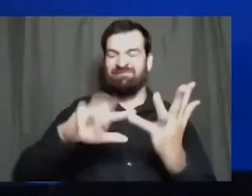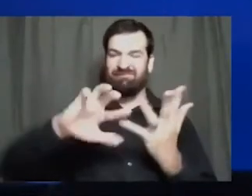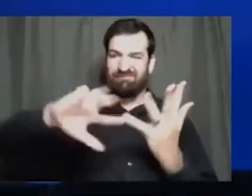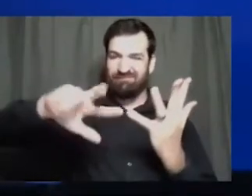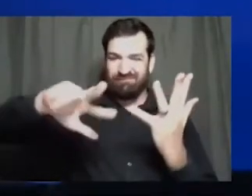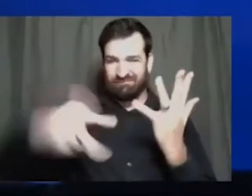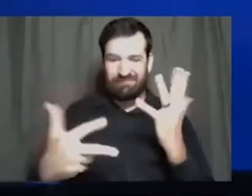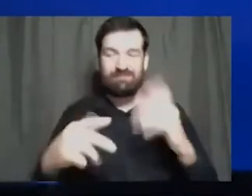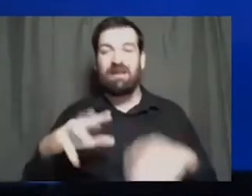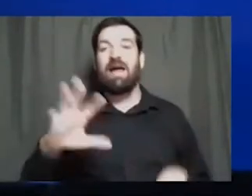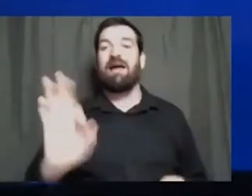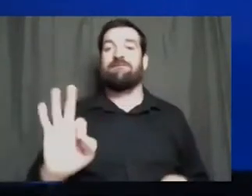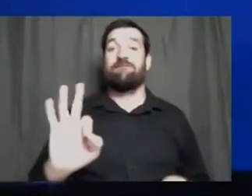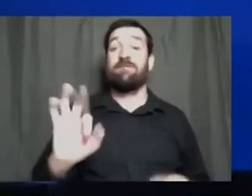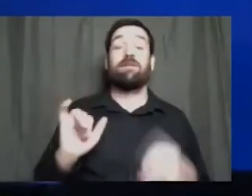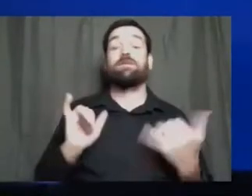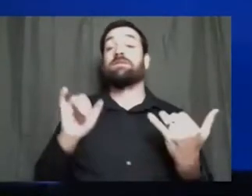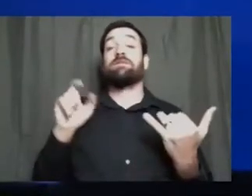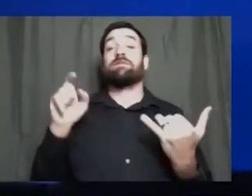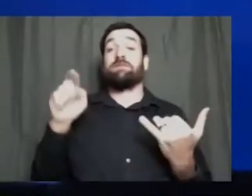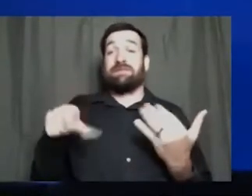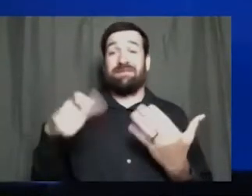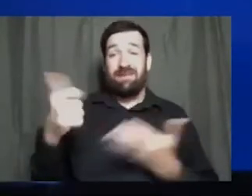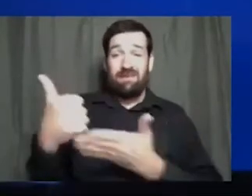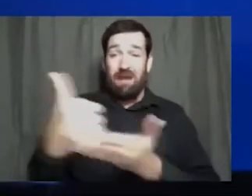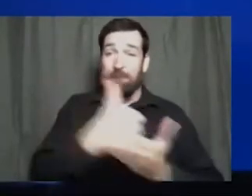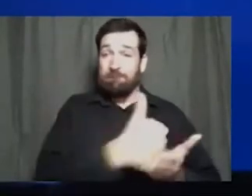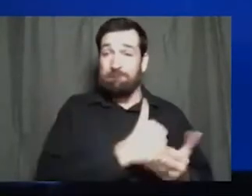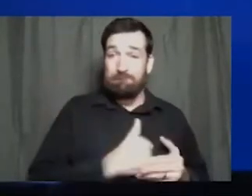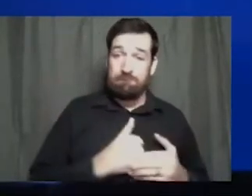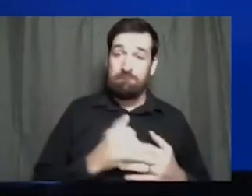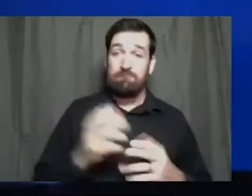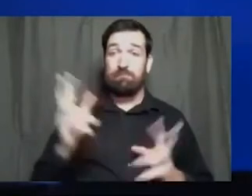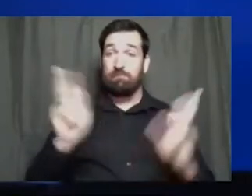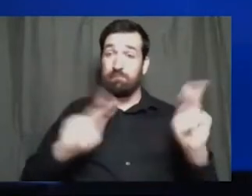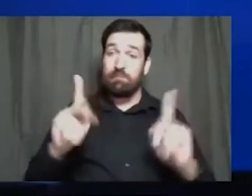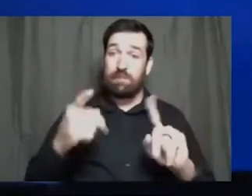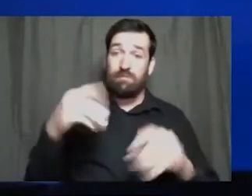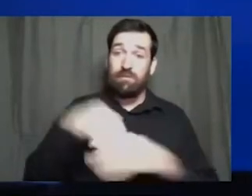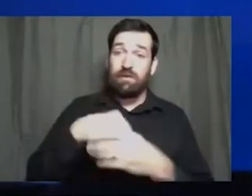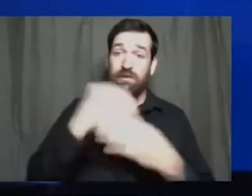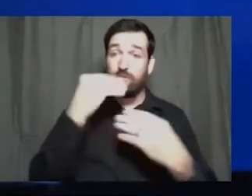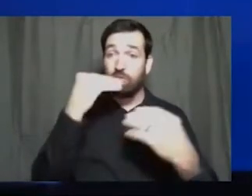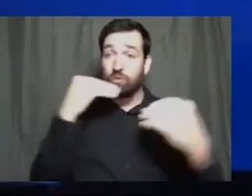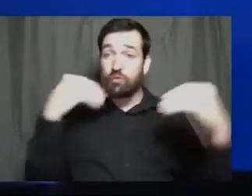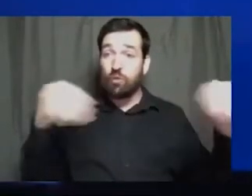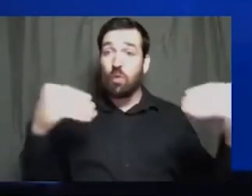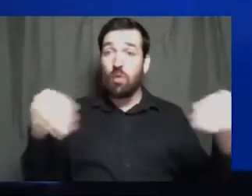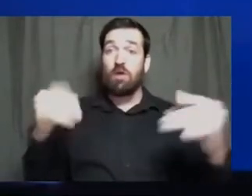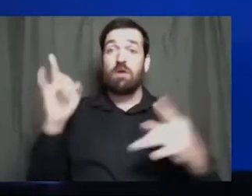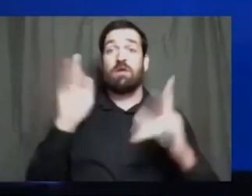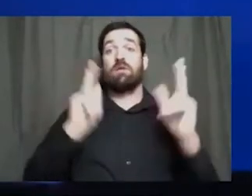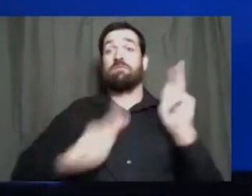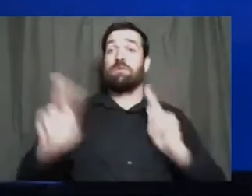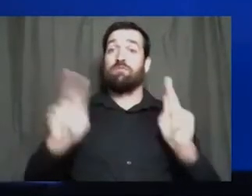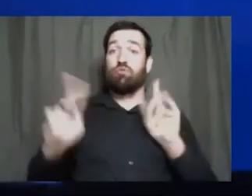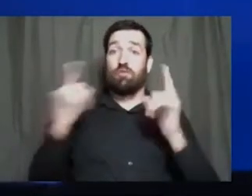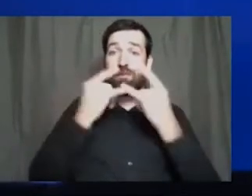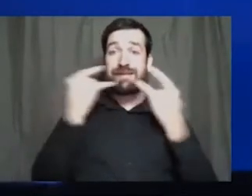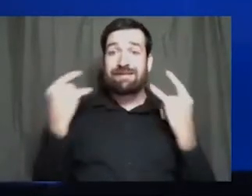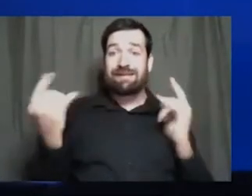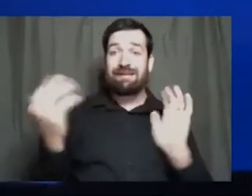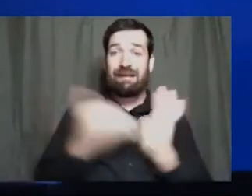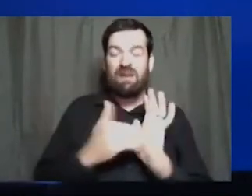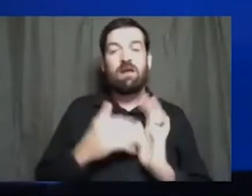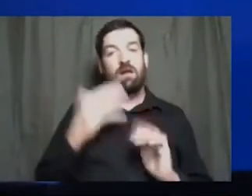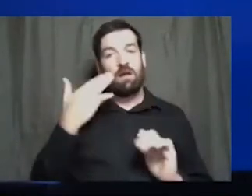to help us. And just as a few of the grocery store folks had seen, we saw in some of the grocery store over the weekend, people putting their masks back on. I know Kansas City starts today,